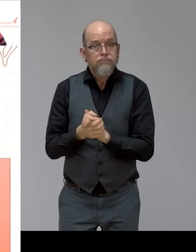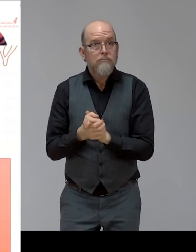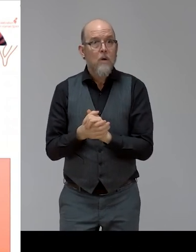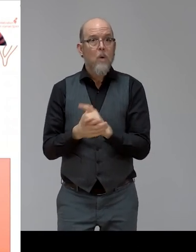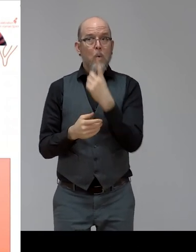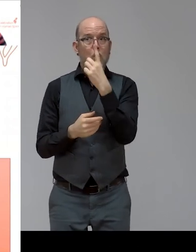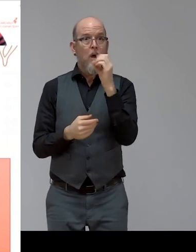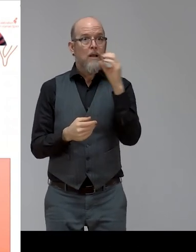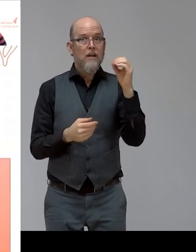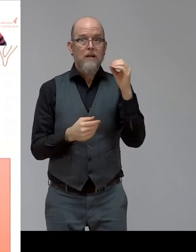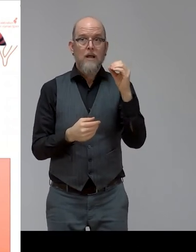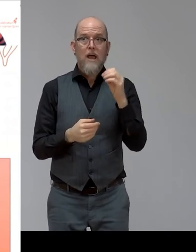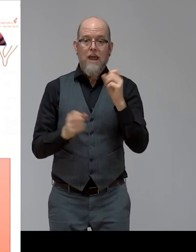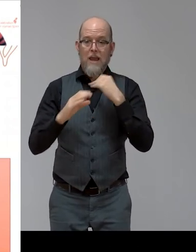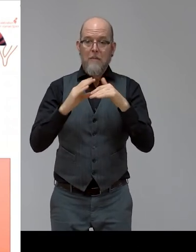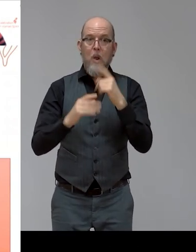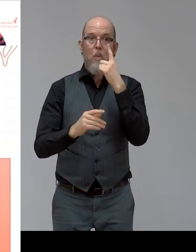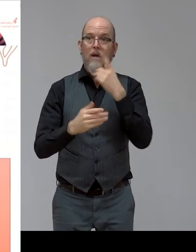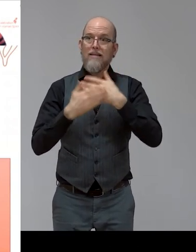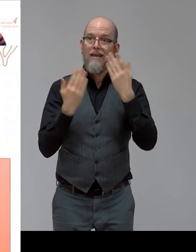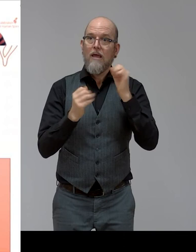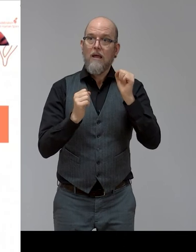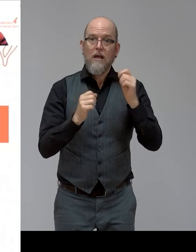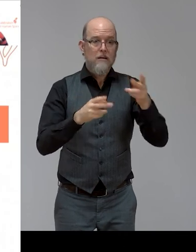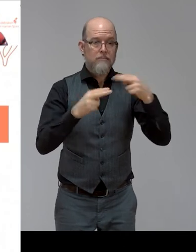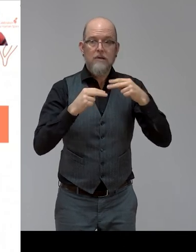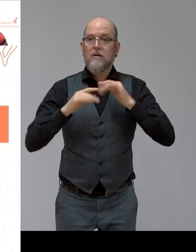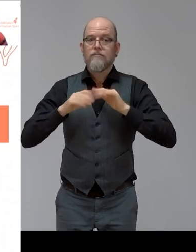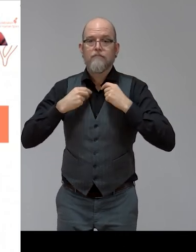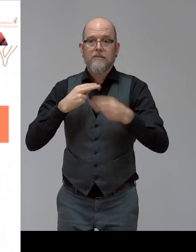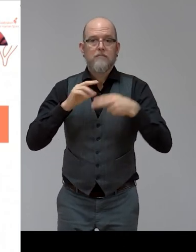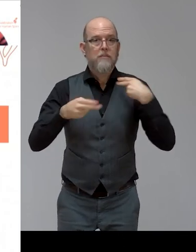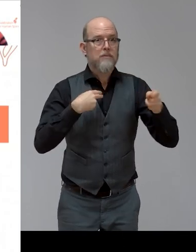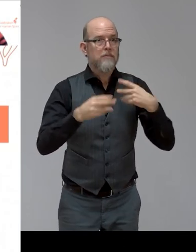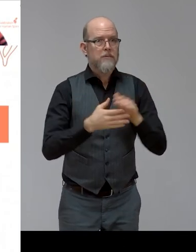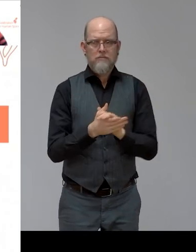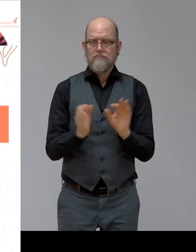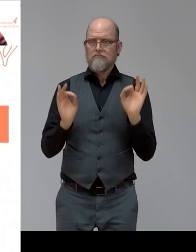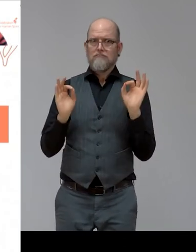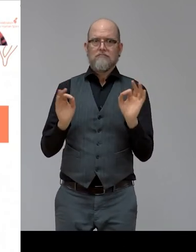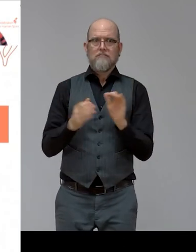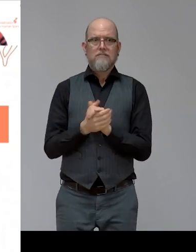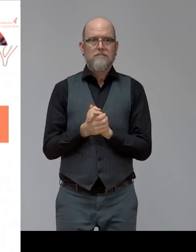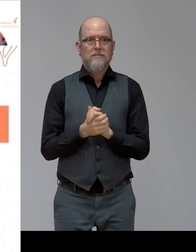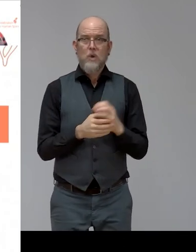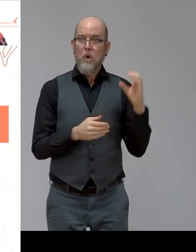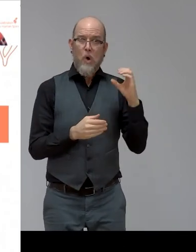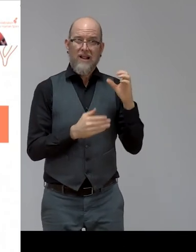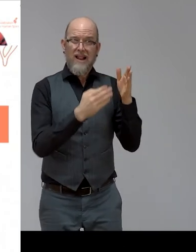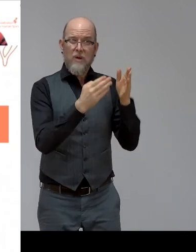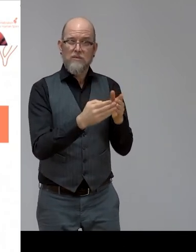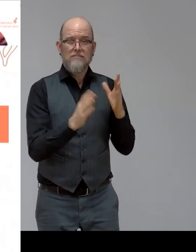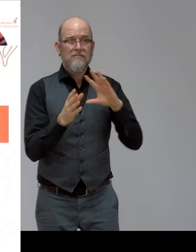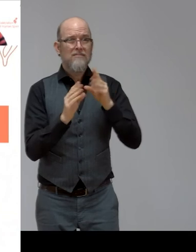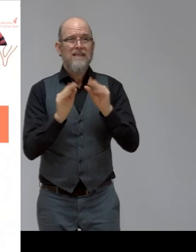just 5 to 10 second turnaround time on each email. Like Cornelius, 10,000 users across 20